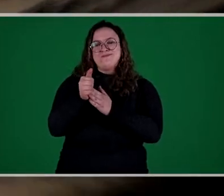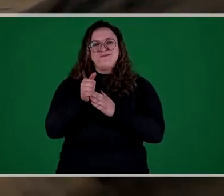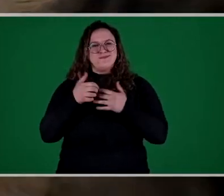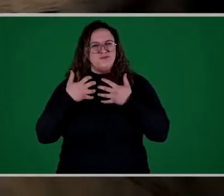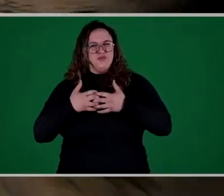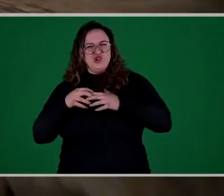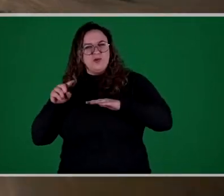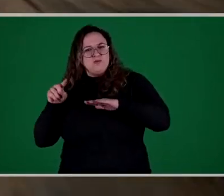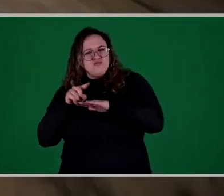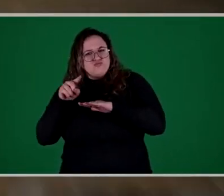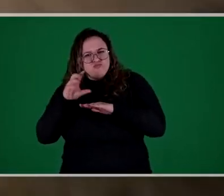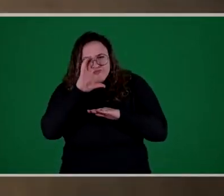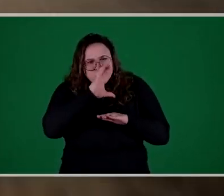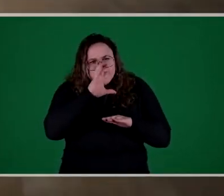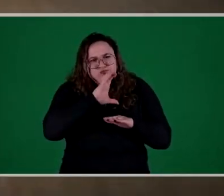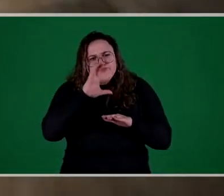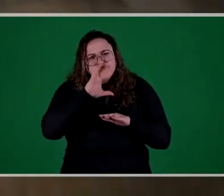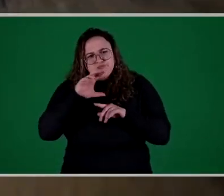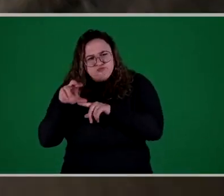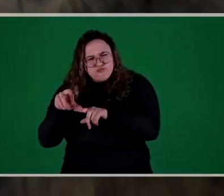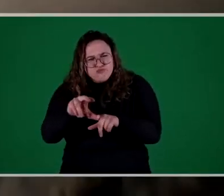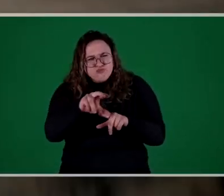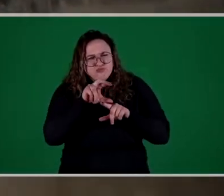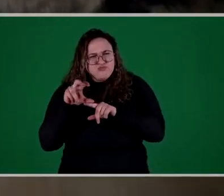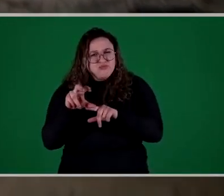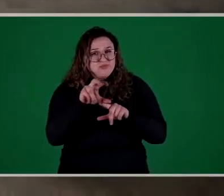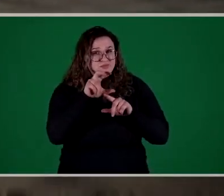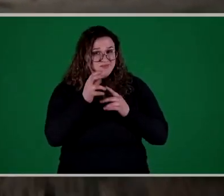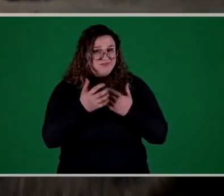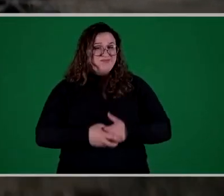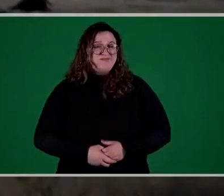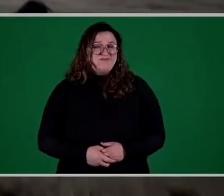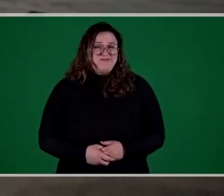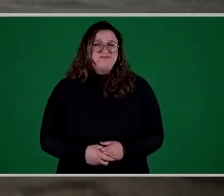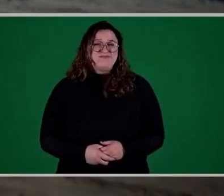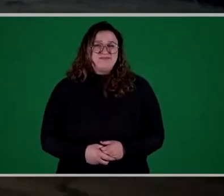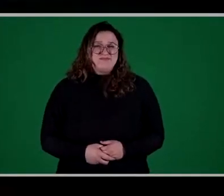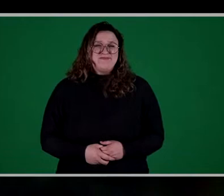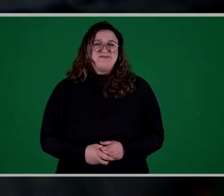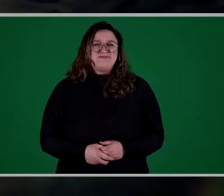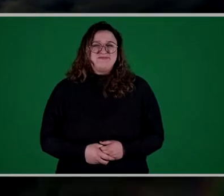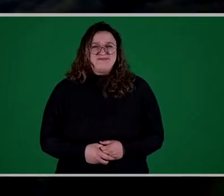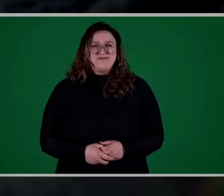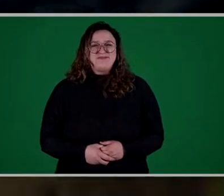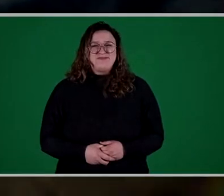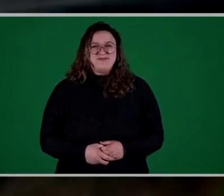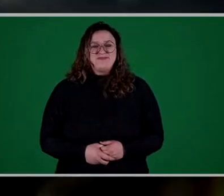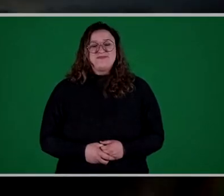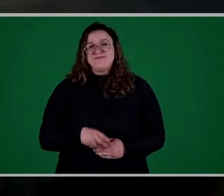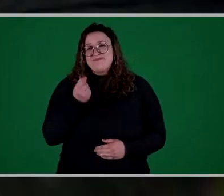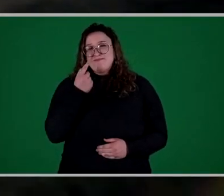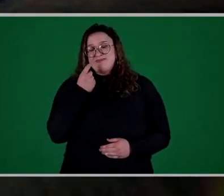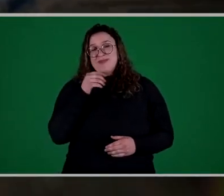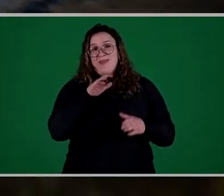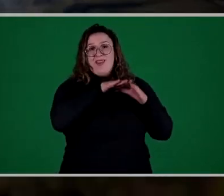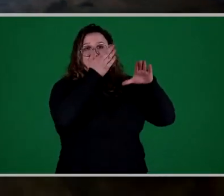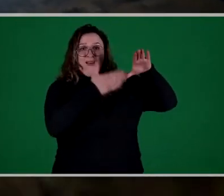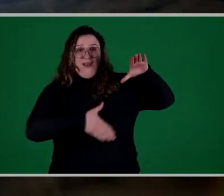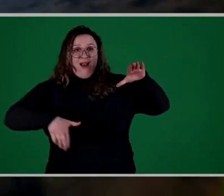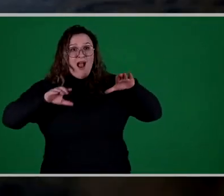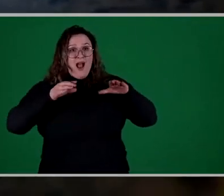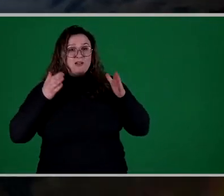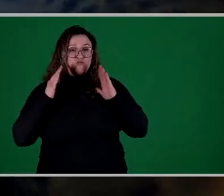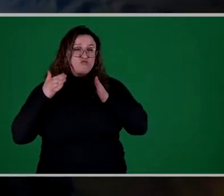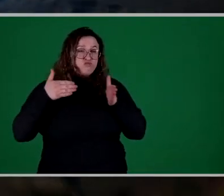explore and map the canyon. The AUV data shown here is 1 meter resolution. Monterey Canyon eventually ends